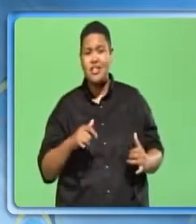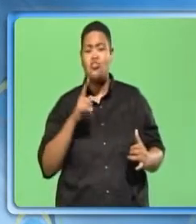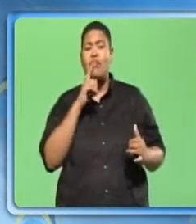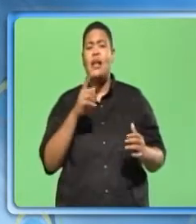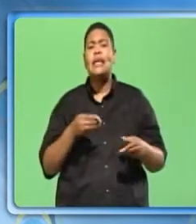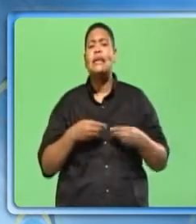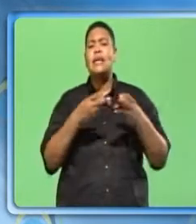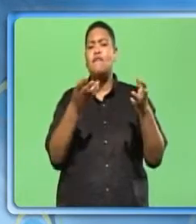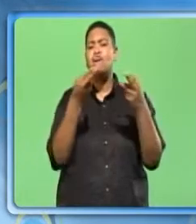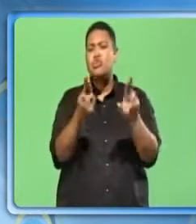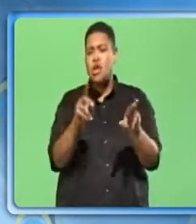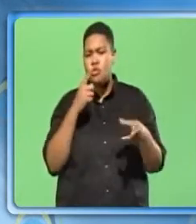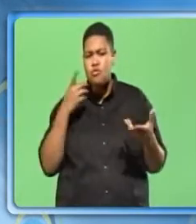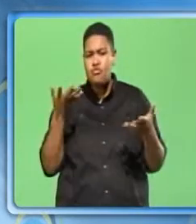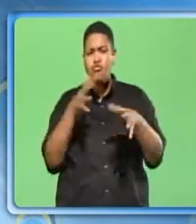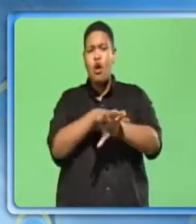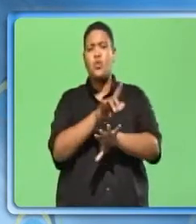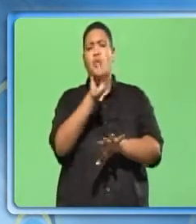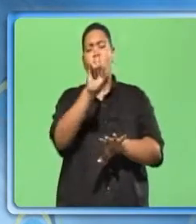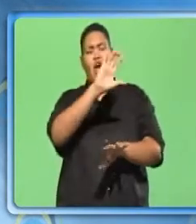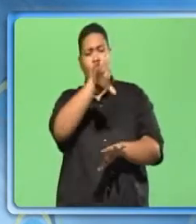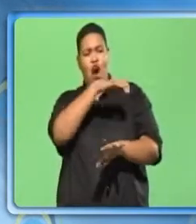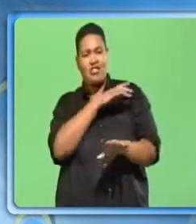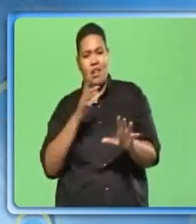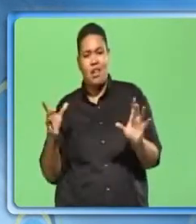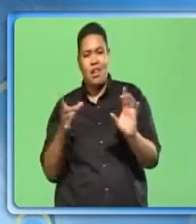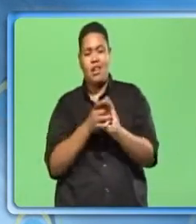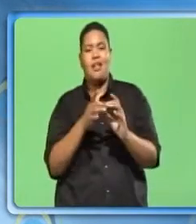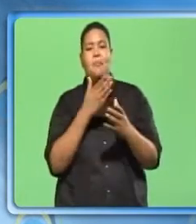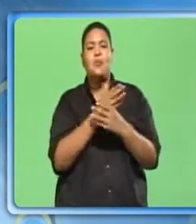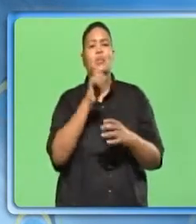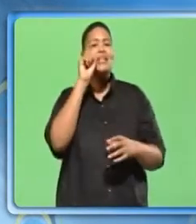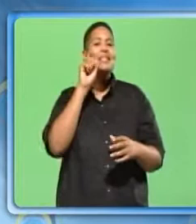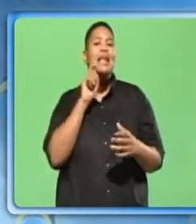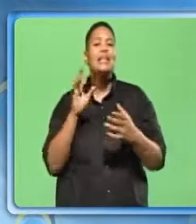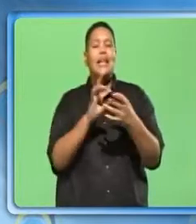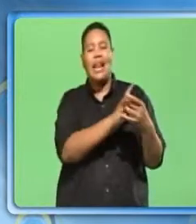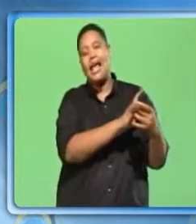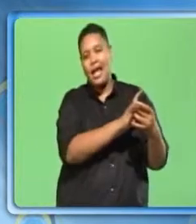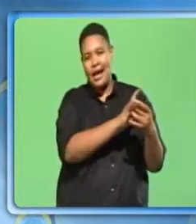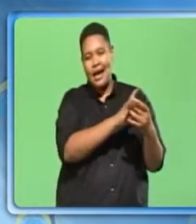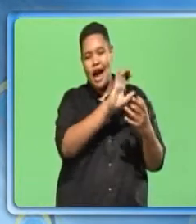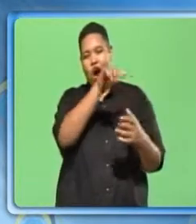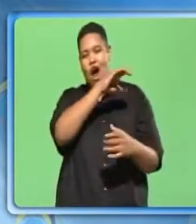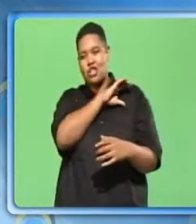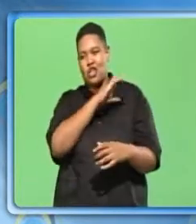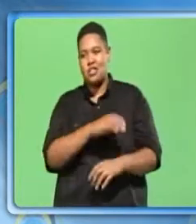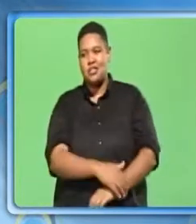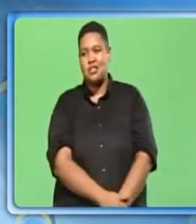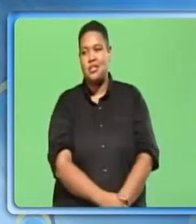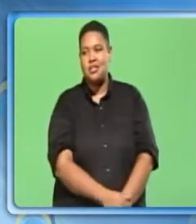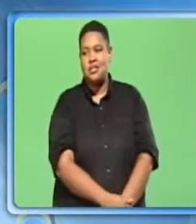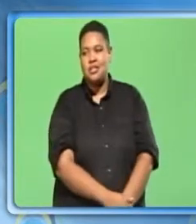involving one pair of contrasting characters, including sex-linked characters.